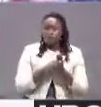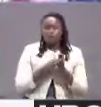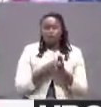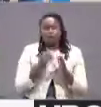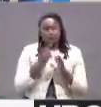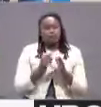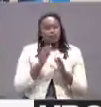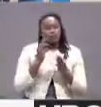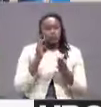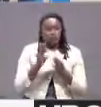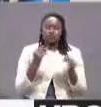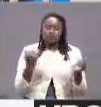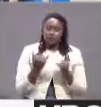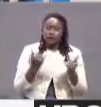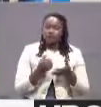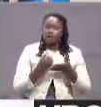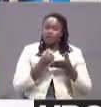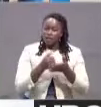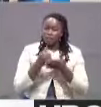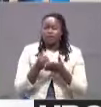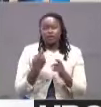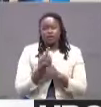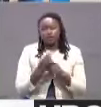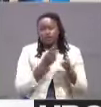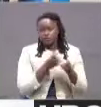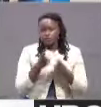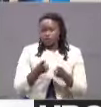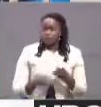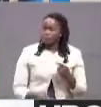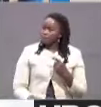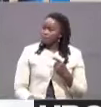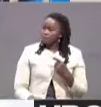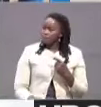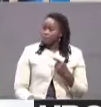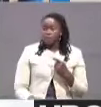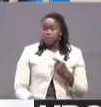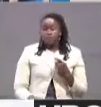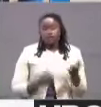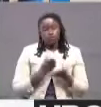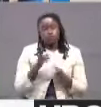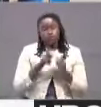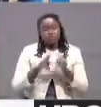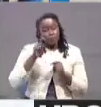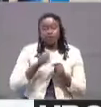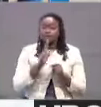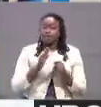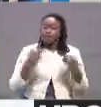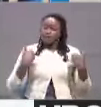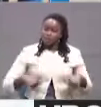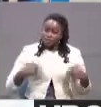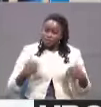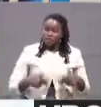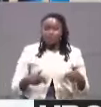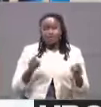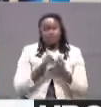avenues. So we are appealing that these people still need assistance. They need to be helping. They need to be directing towards